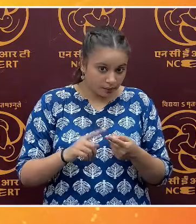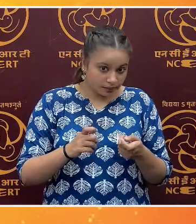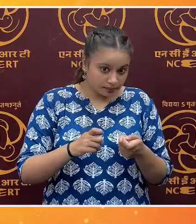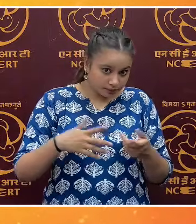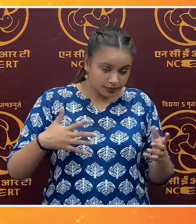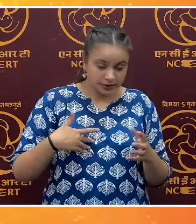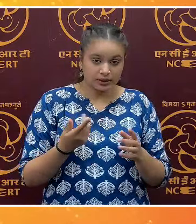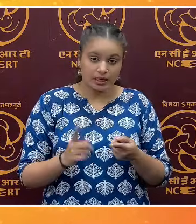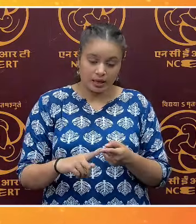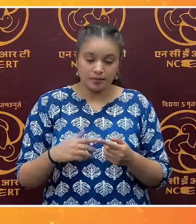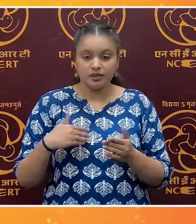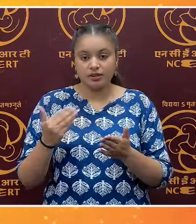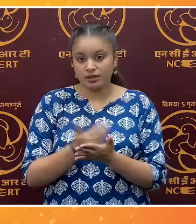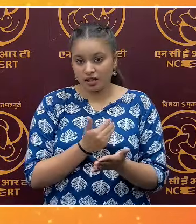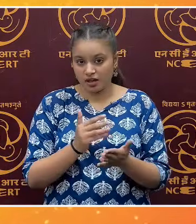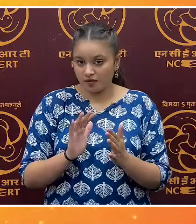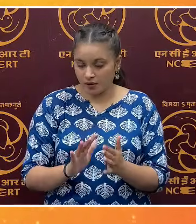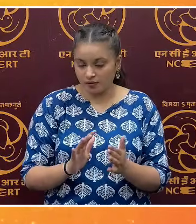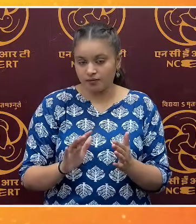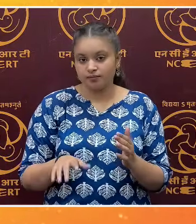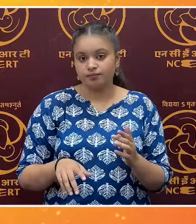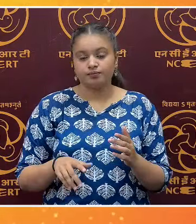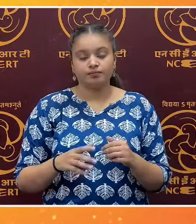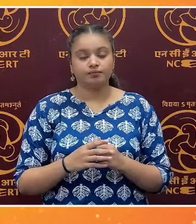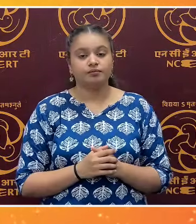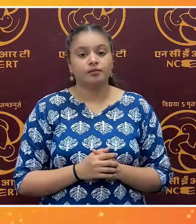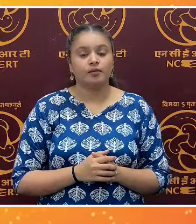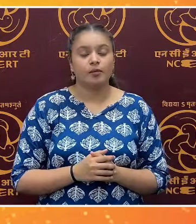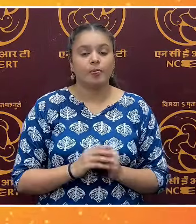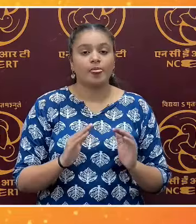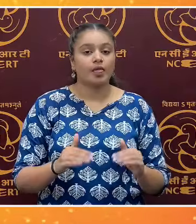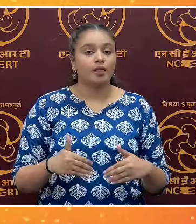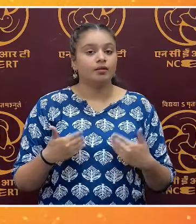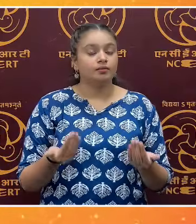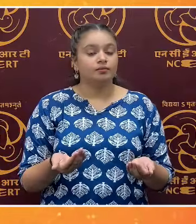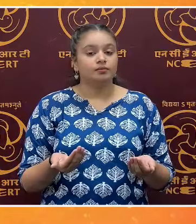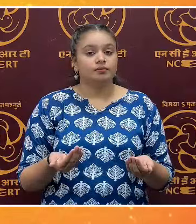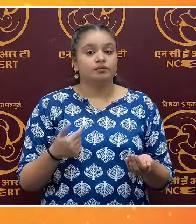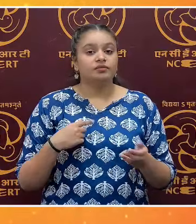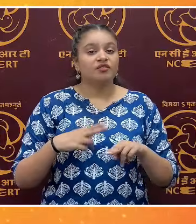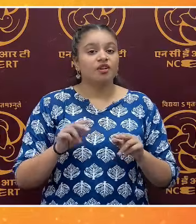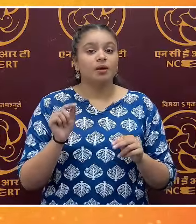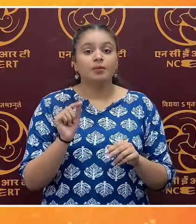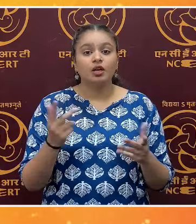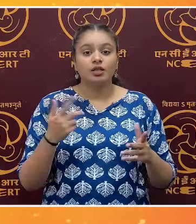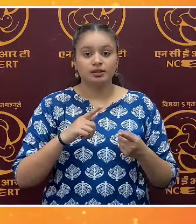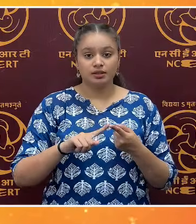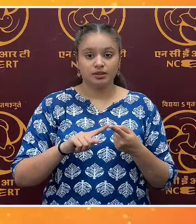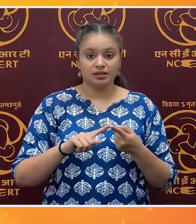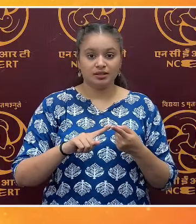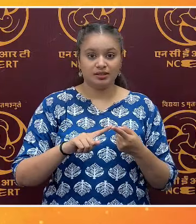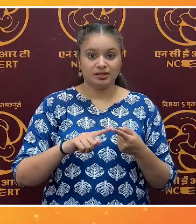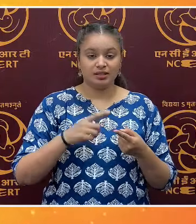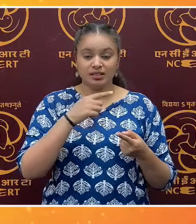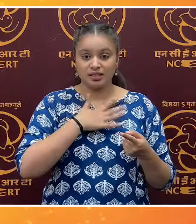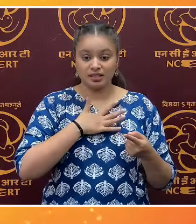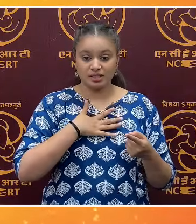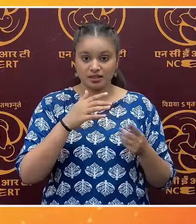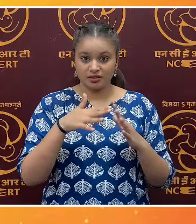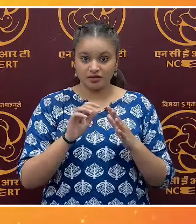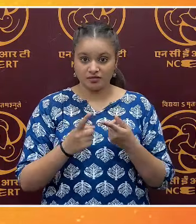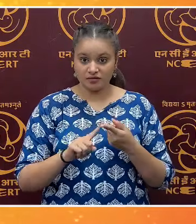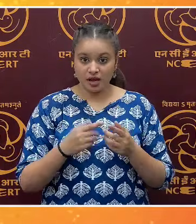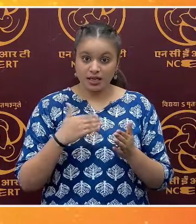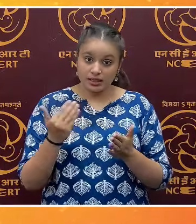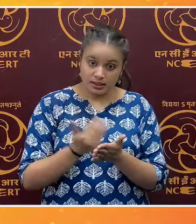miniature circuit breakers, which are called MCBs. And final point, proper earthing keeps the appliances safe to touch,